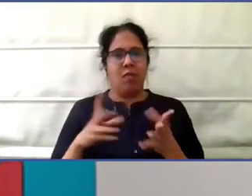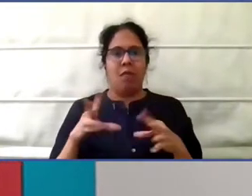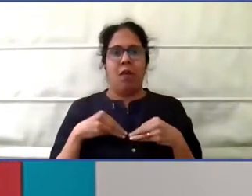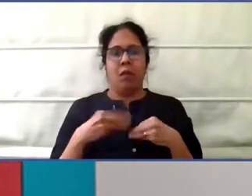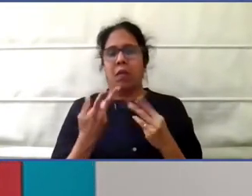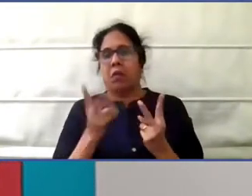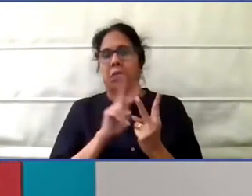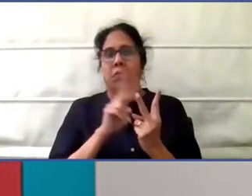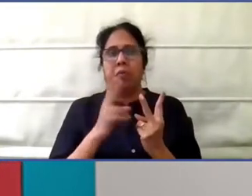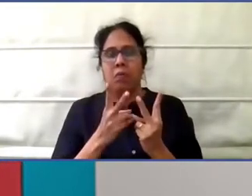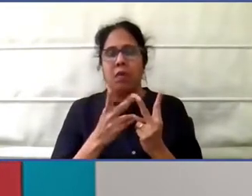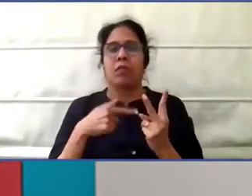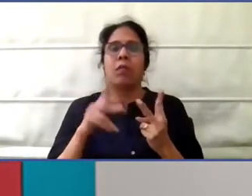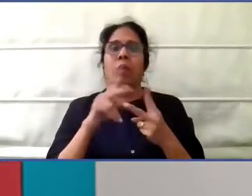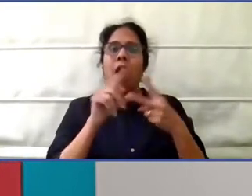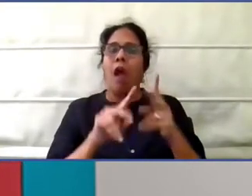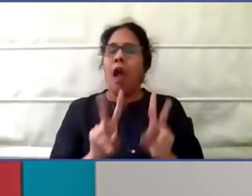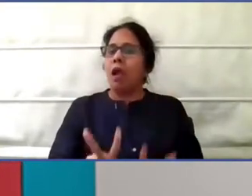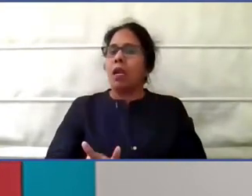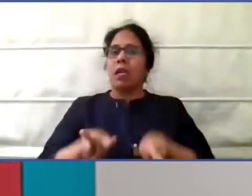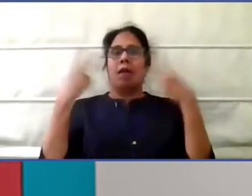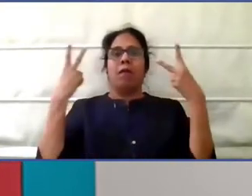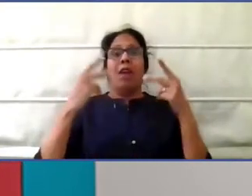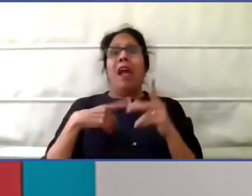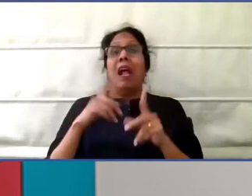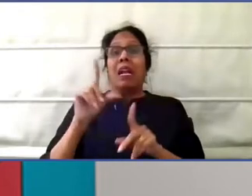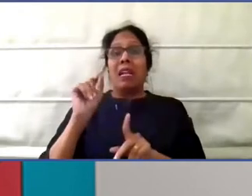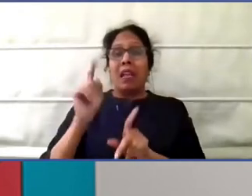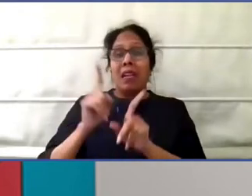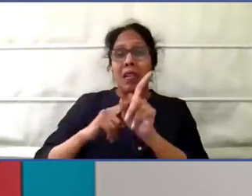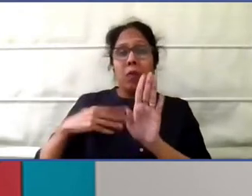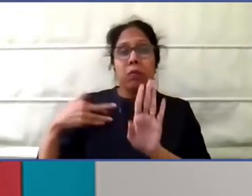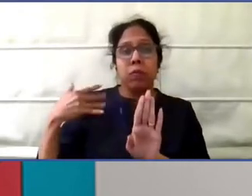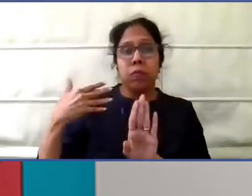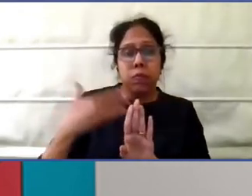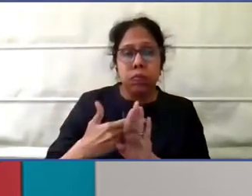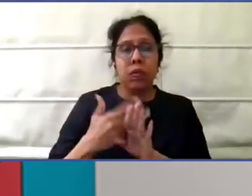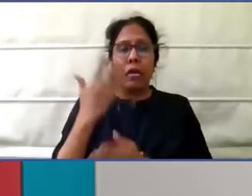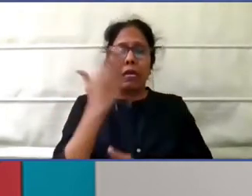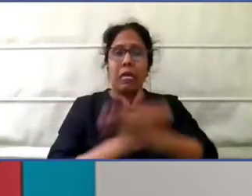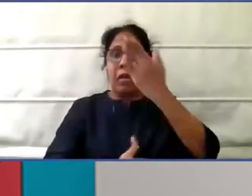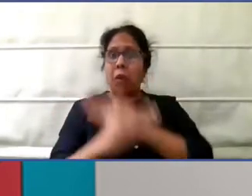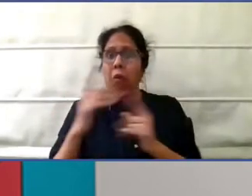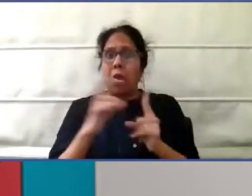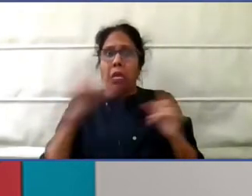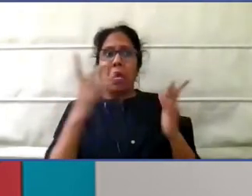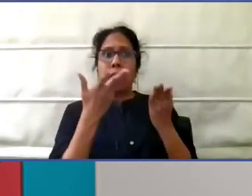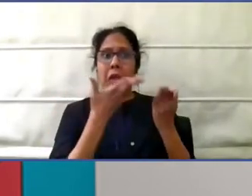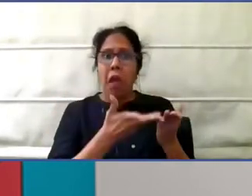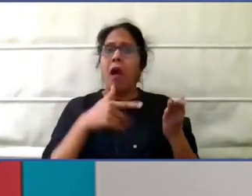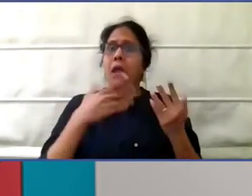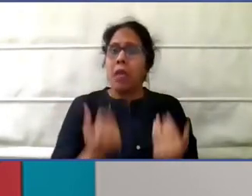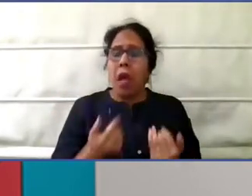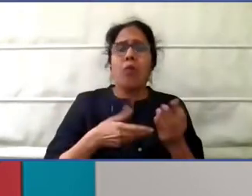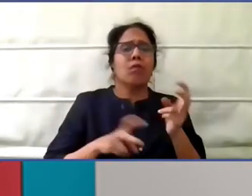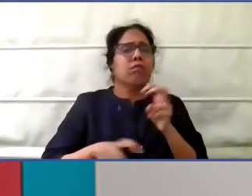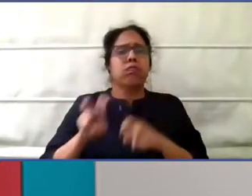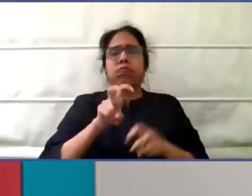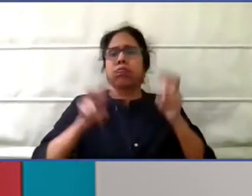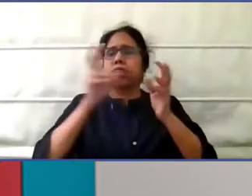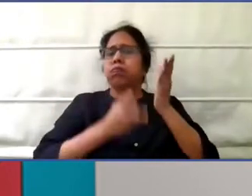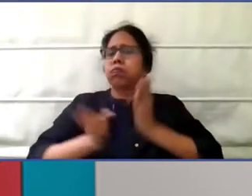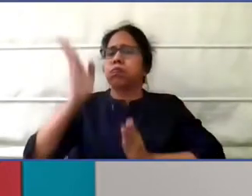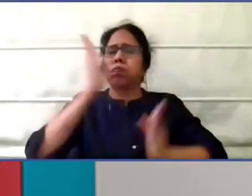made all the difference. 10 years on, despite such a severe disability, I now travel around the world by myself,